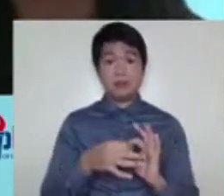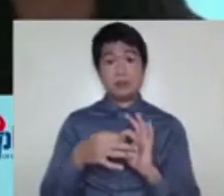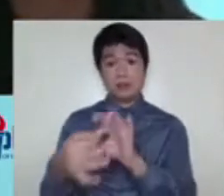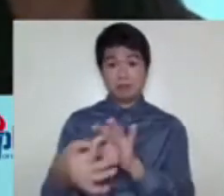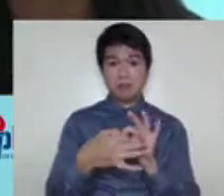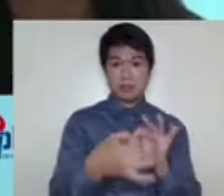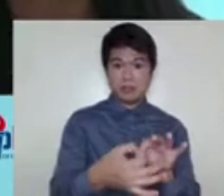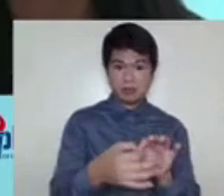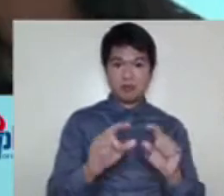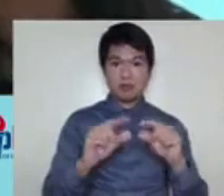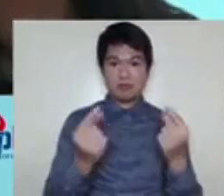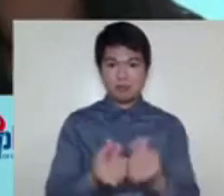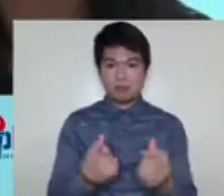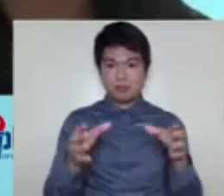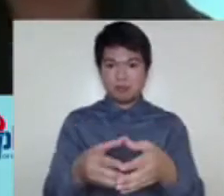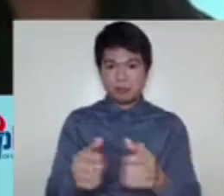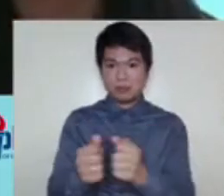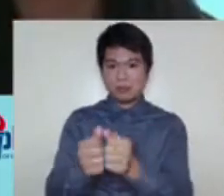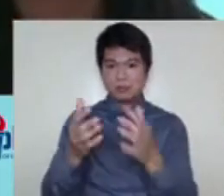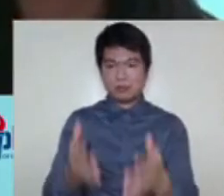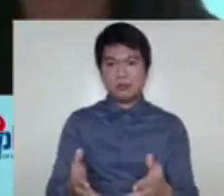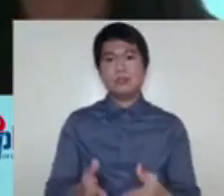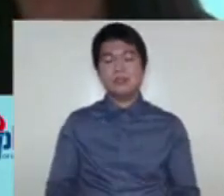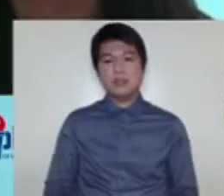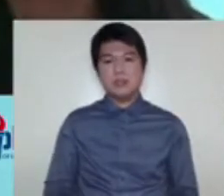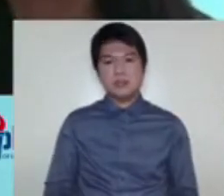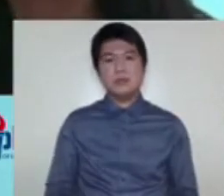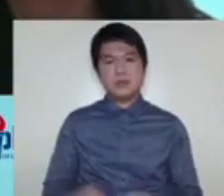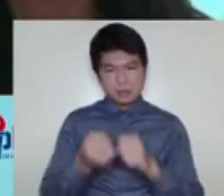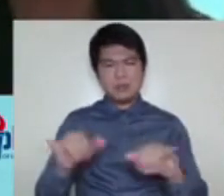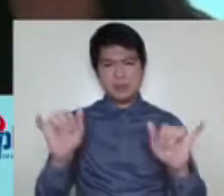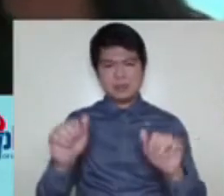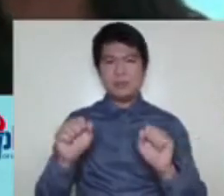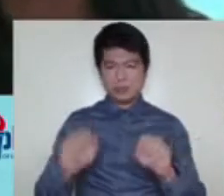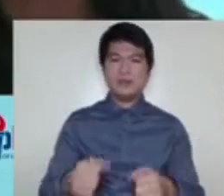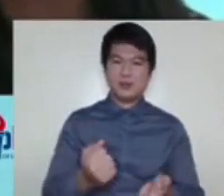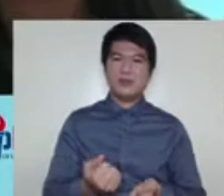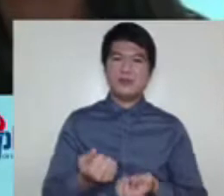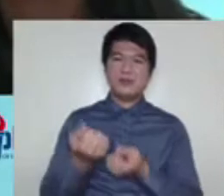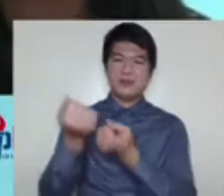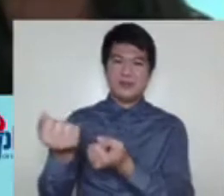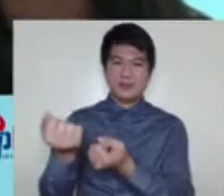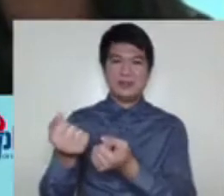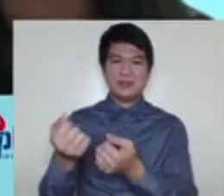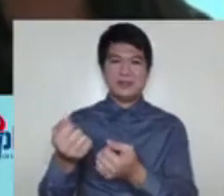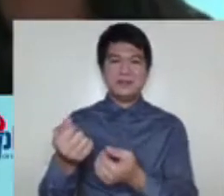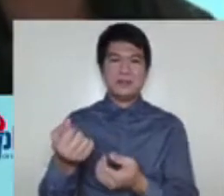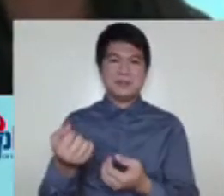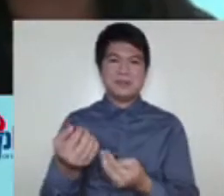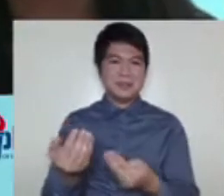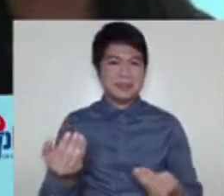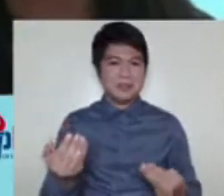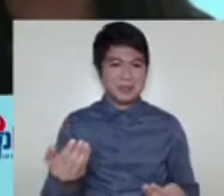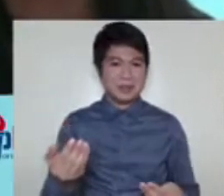your teachers, then you may still submit that particular material, but please provide us again or provide your